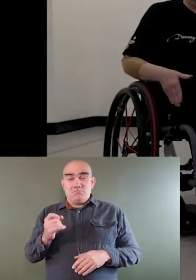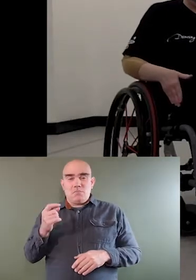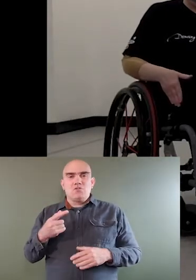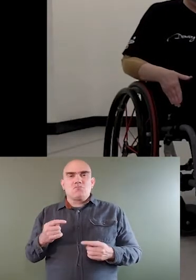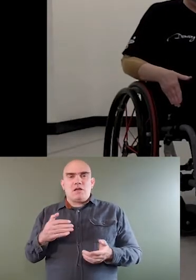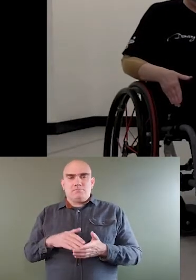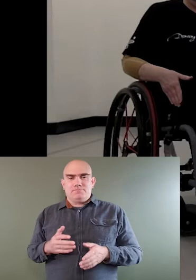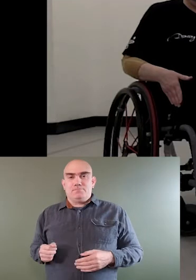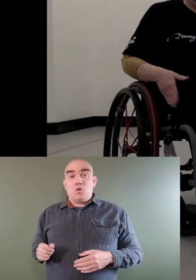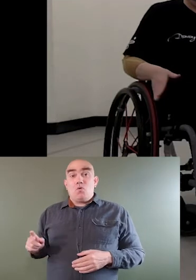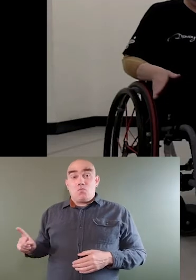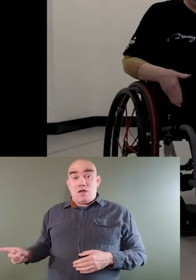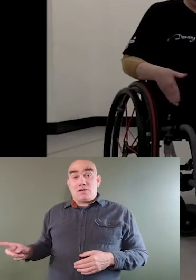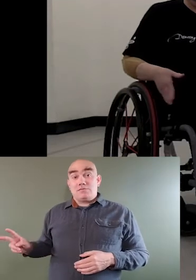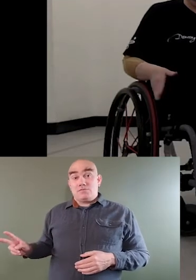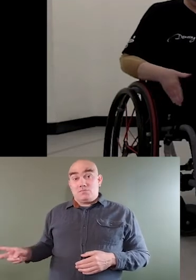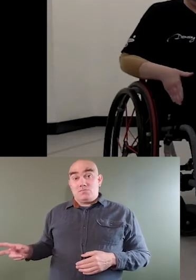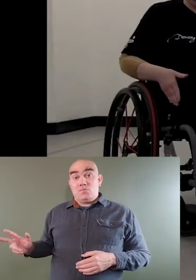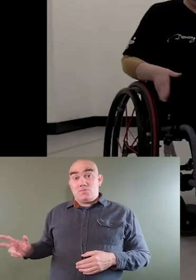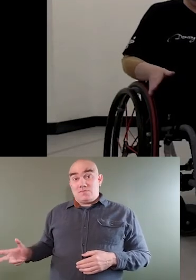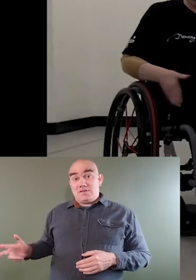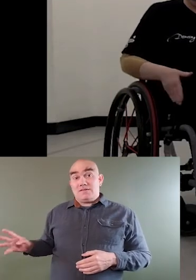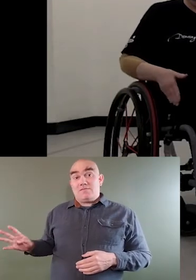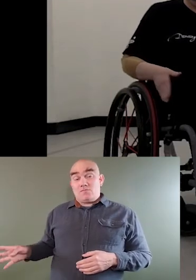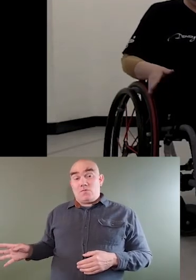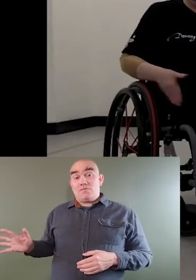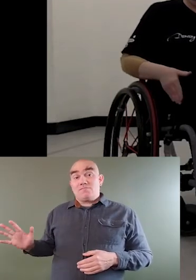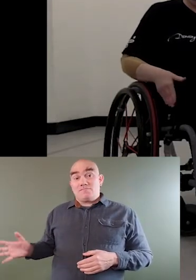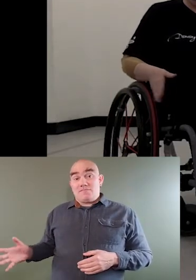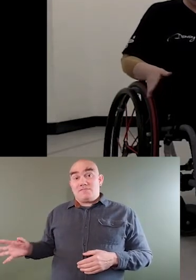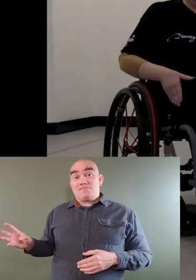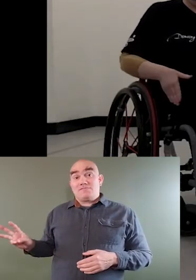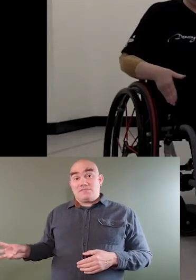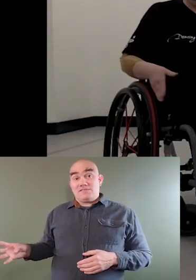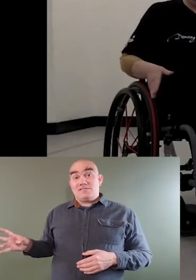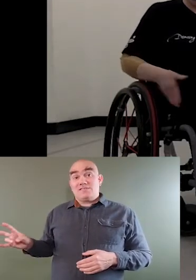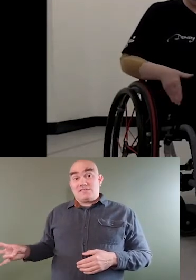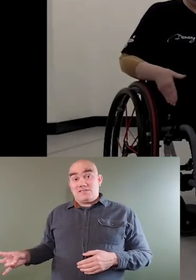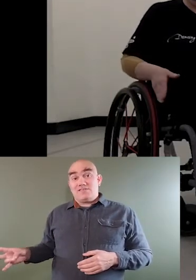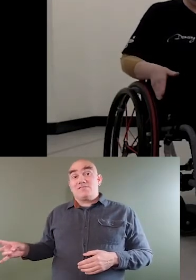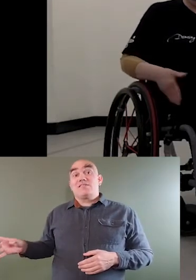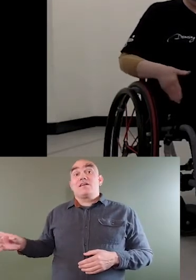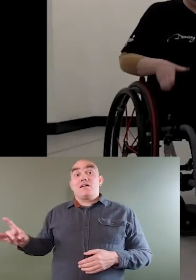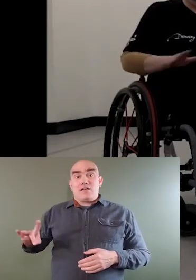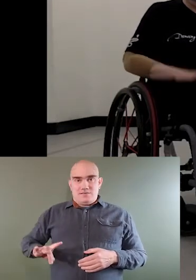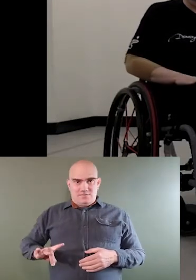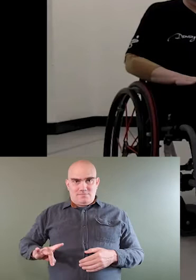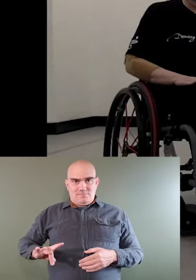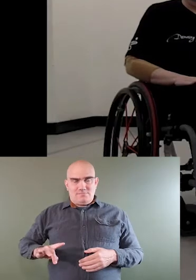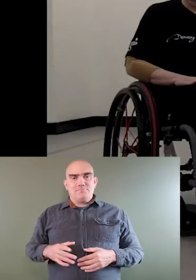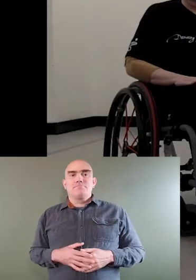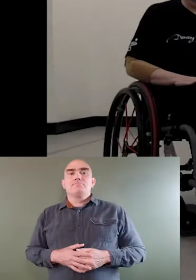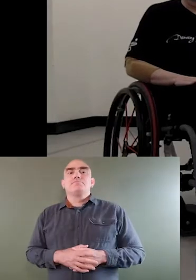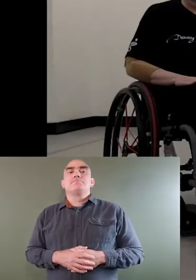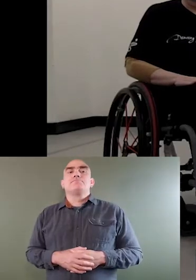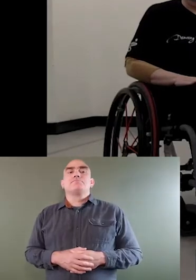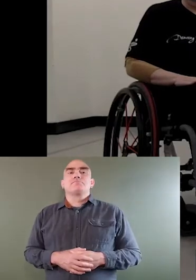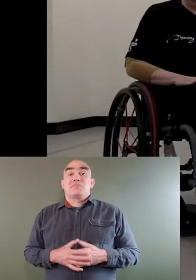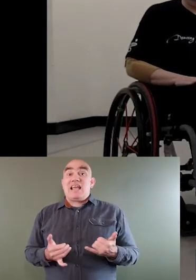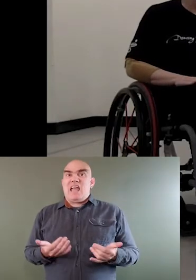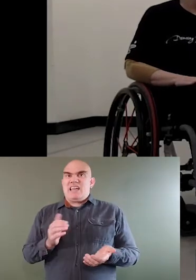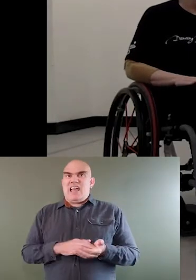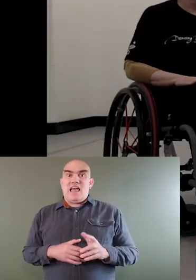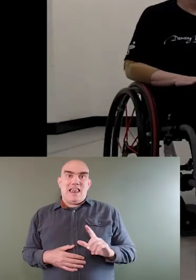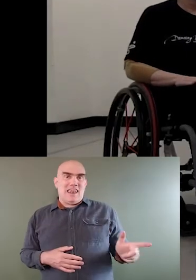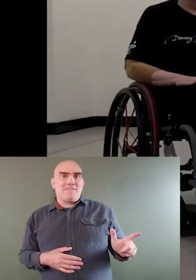Only 7. Here we go. 1, 2, 3, 4, 5, 6, 7, neutral. Great. Let's